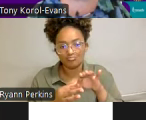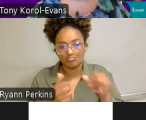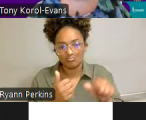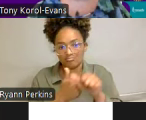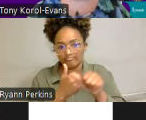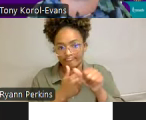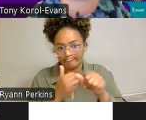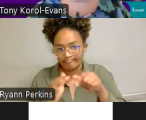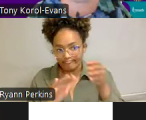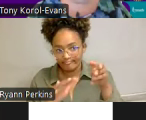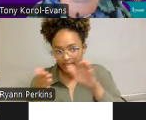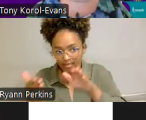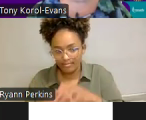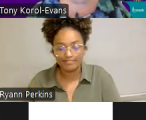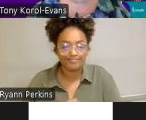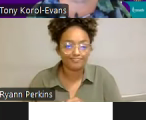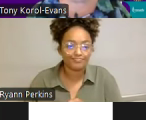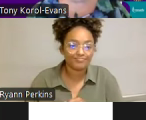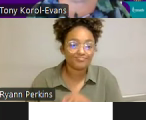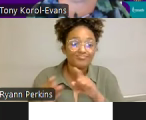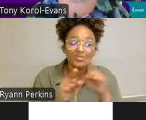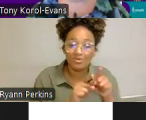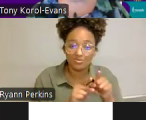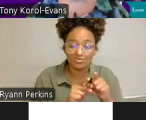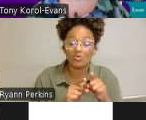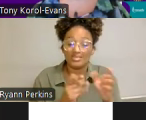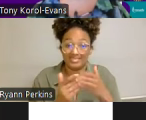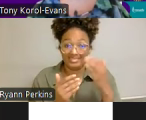that the victim had left.